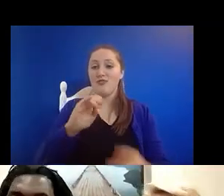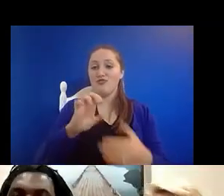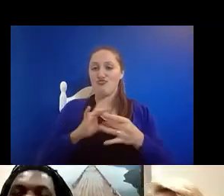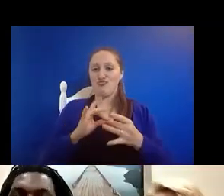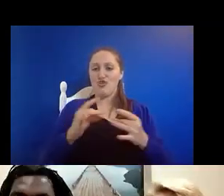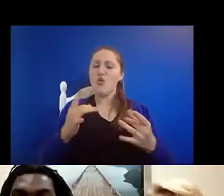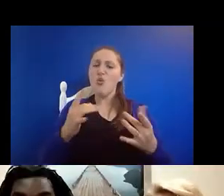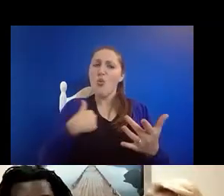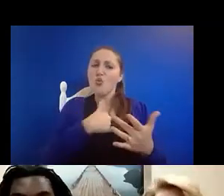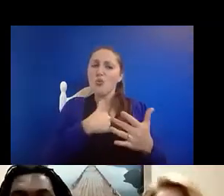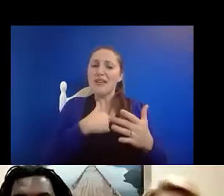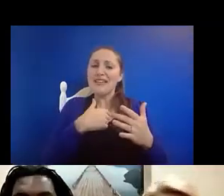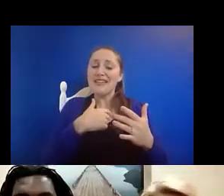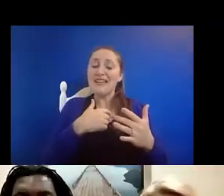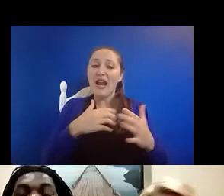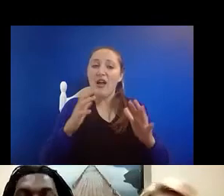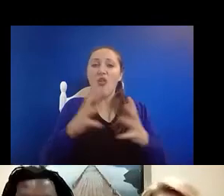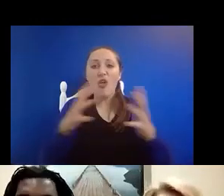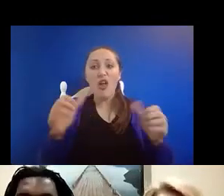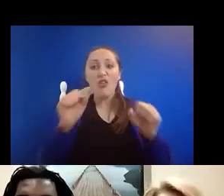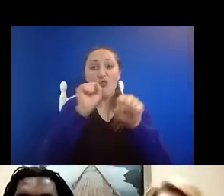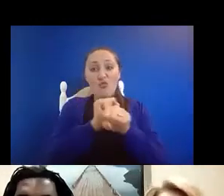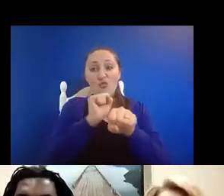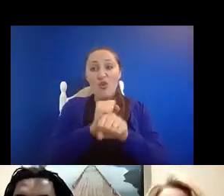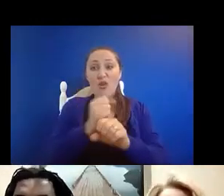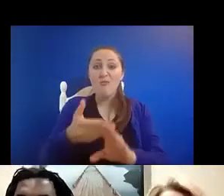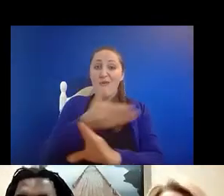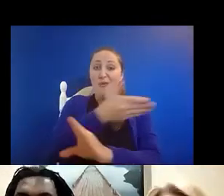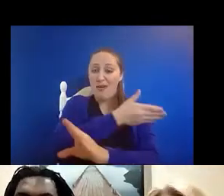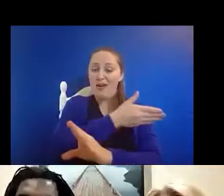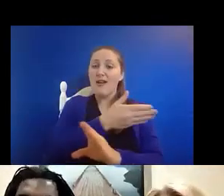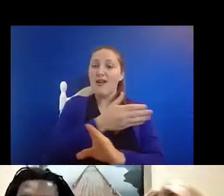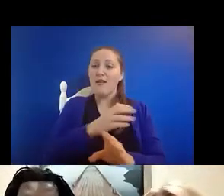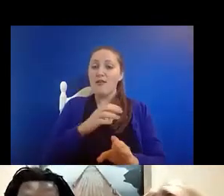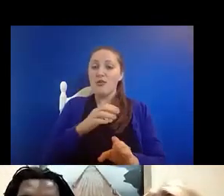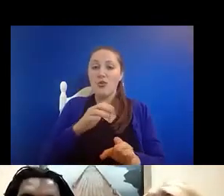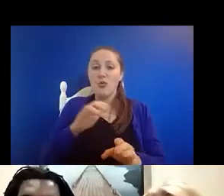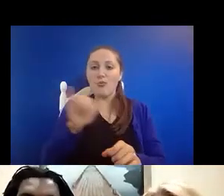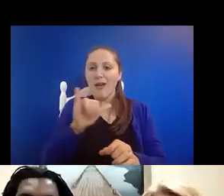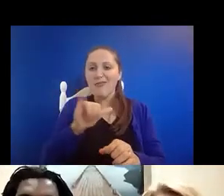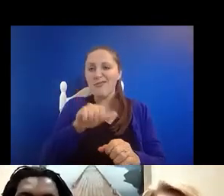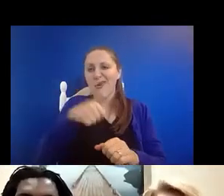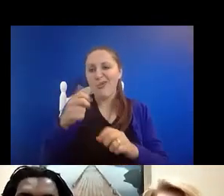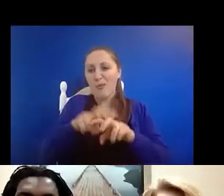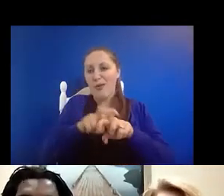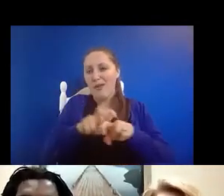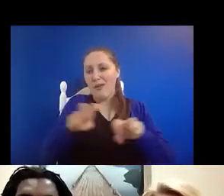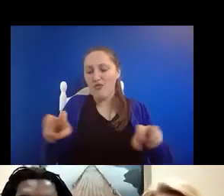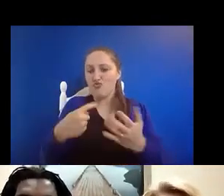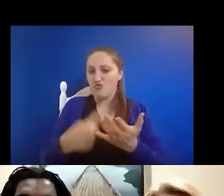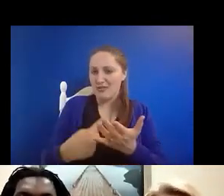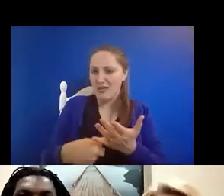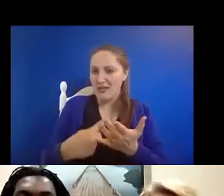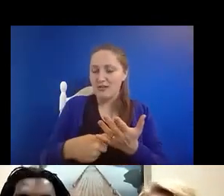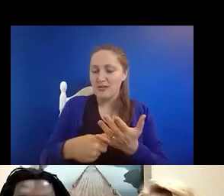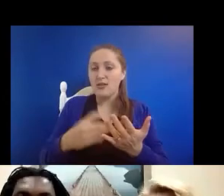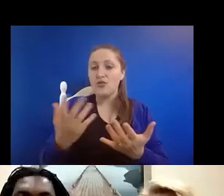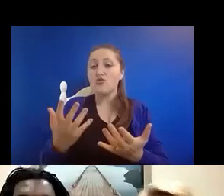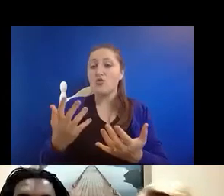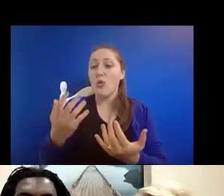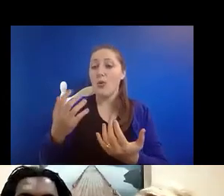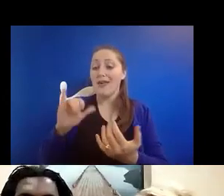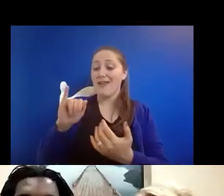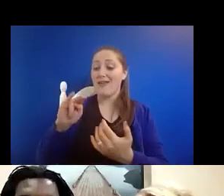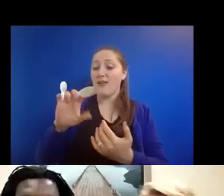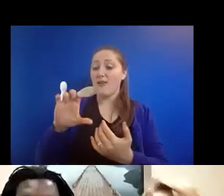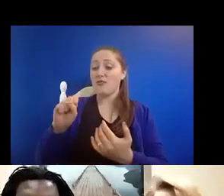to do ahead of time, like all the other panelists were talking about. And with the support of Inclusa, we